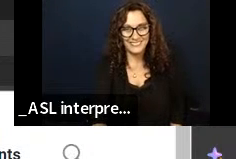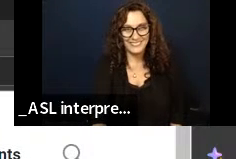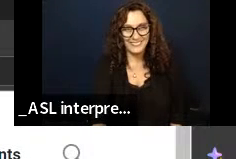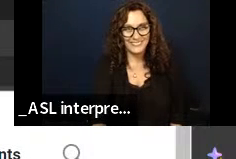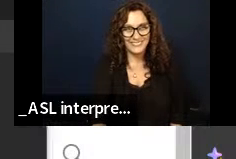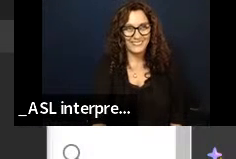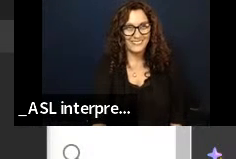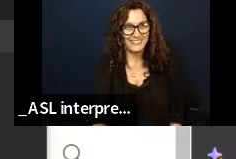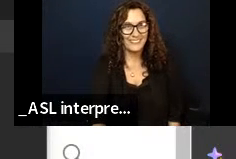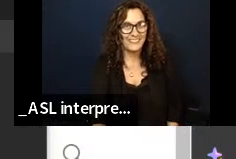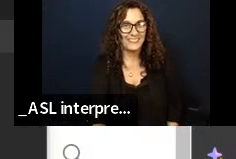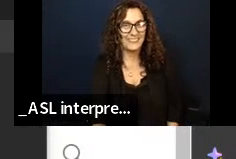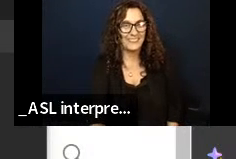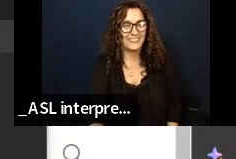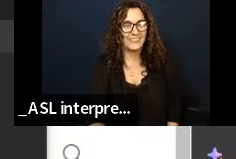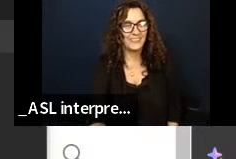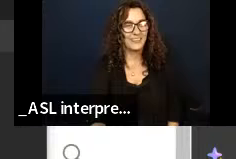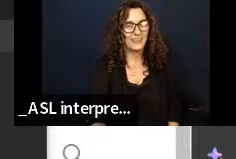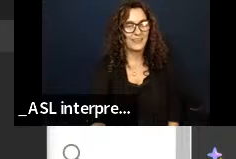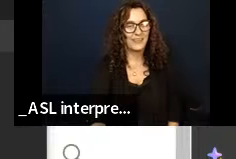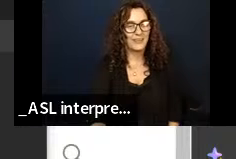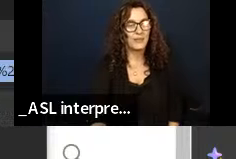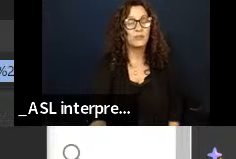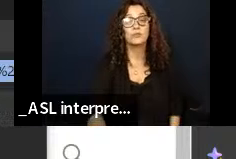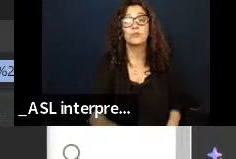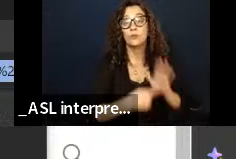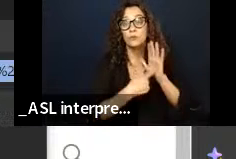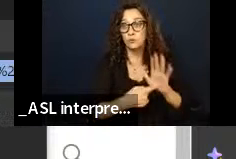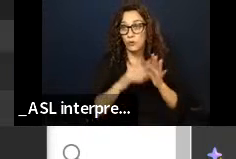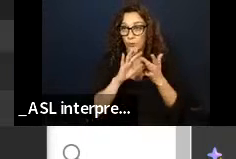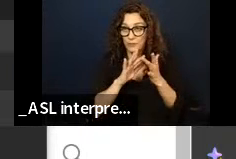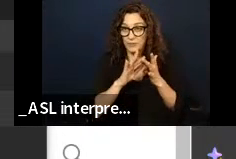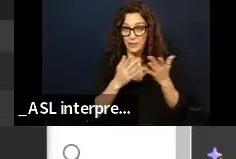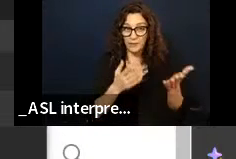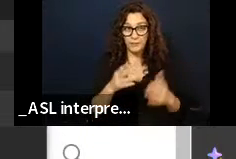Fantastic. Awesome. All right. So our website,